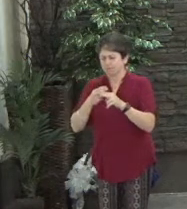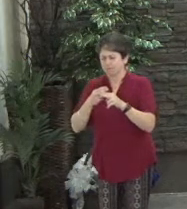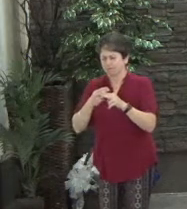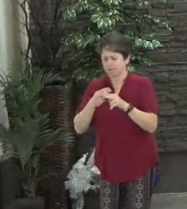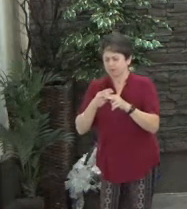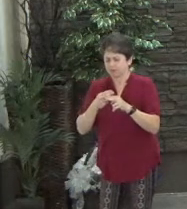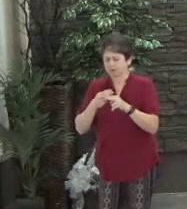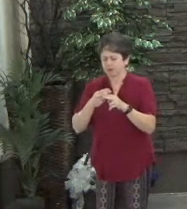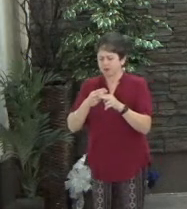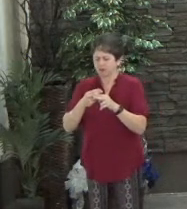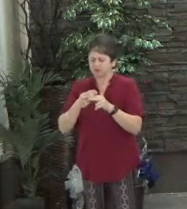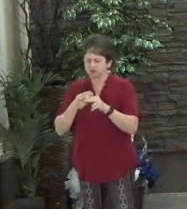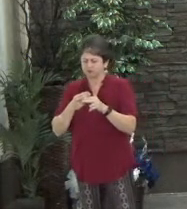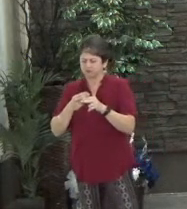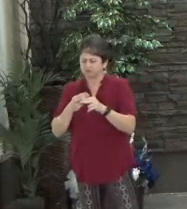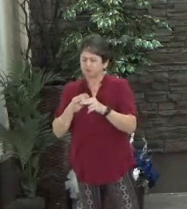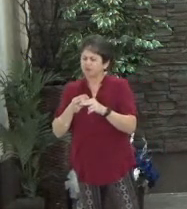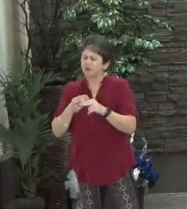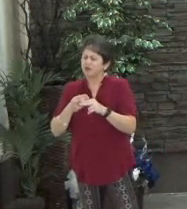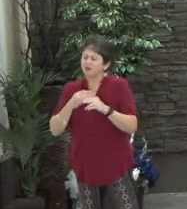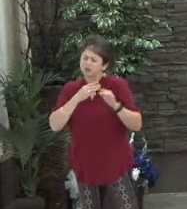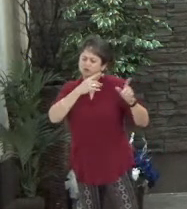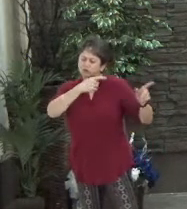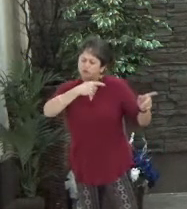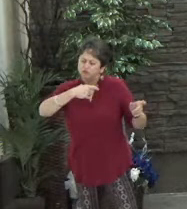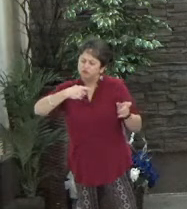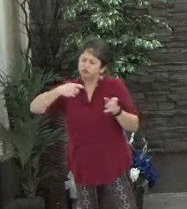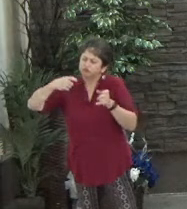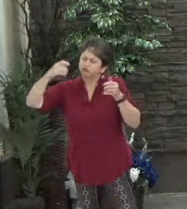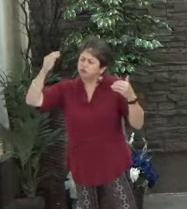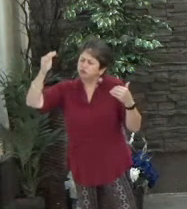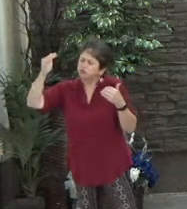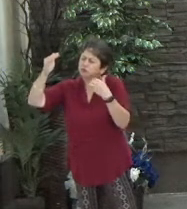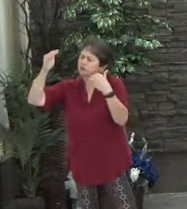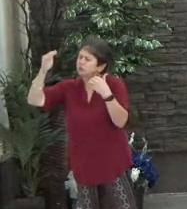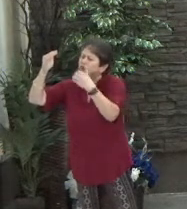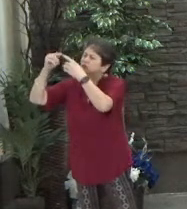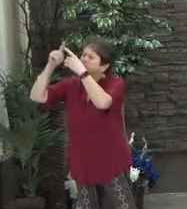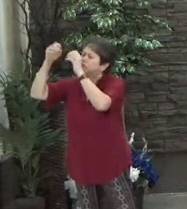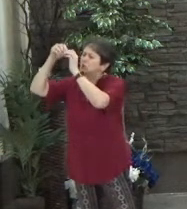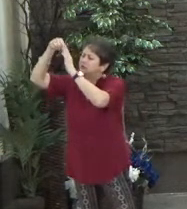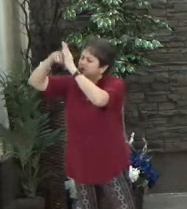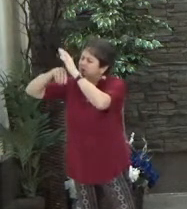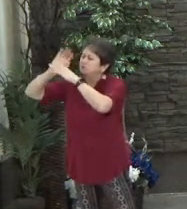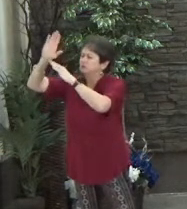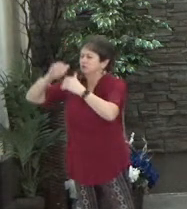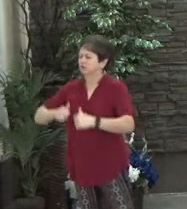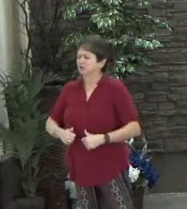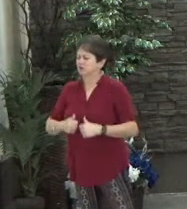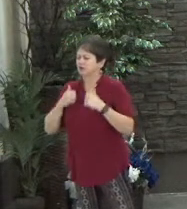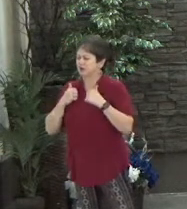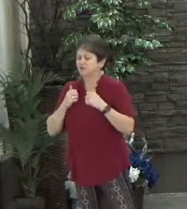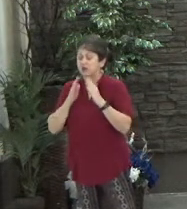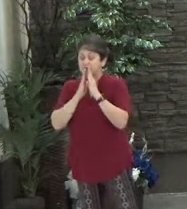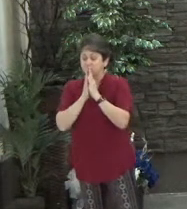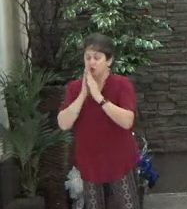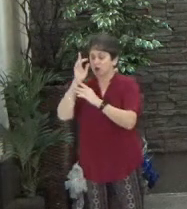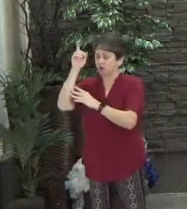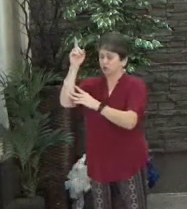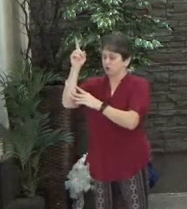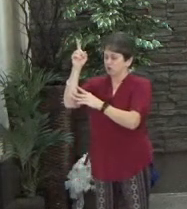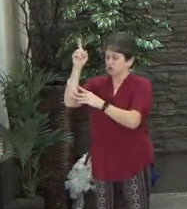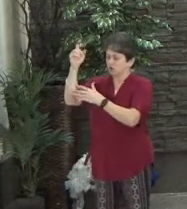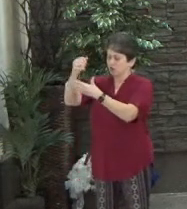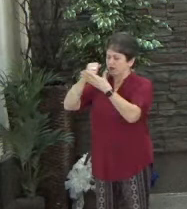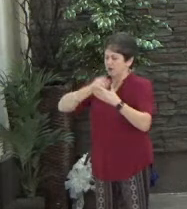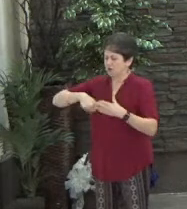Father, draw us closer to you. Draw us deeper into your life. And I pray that you will